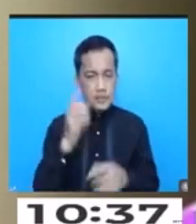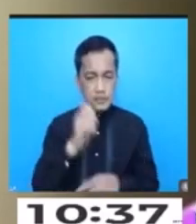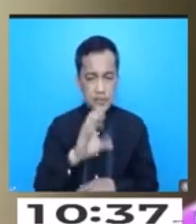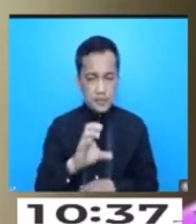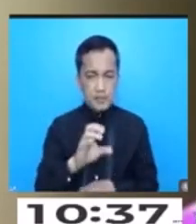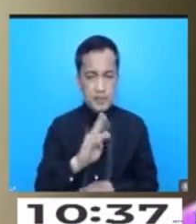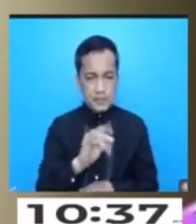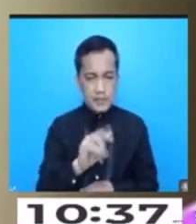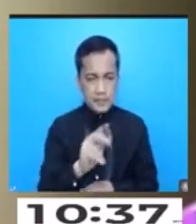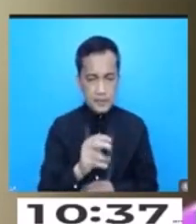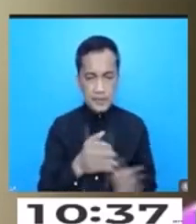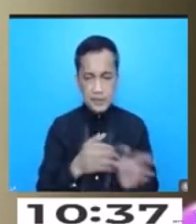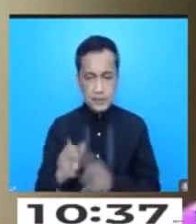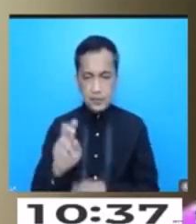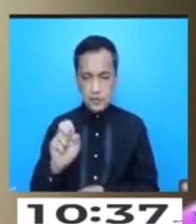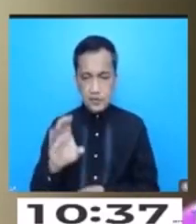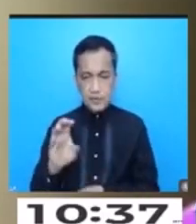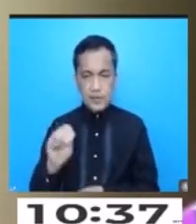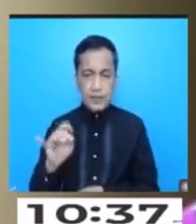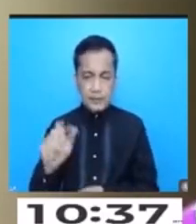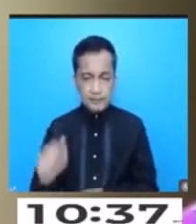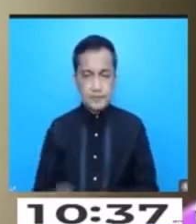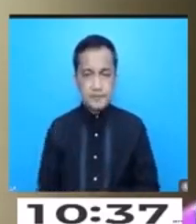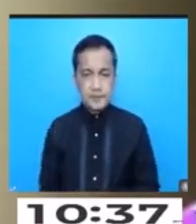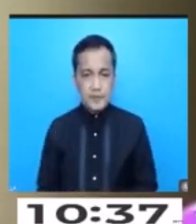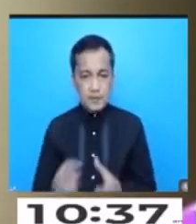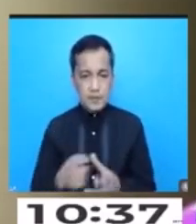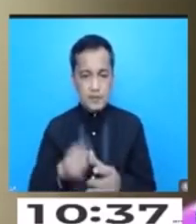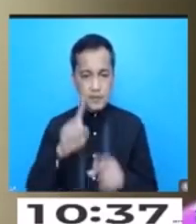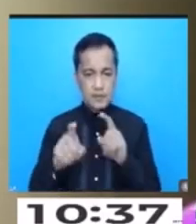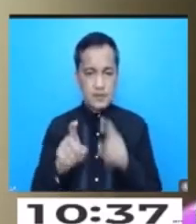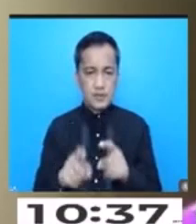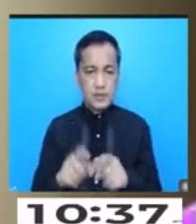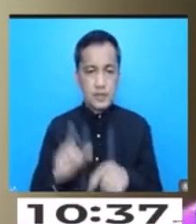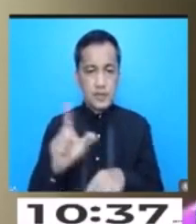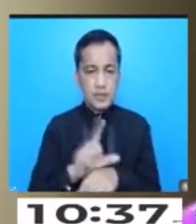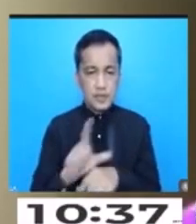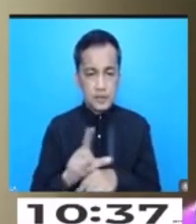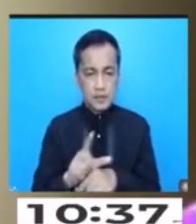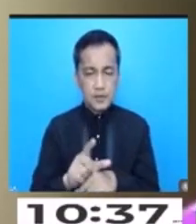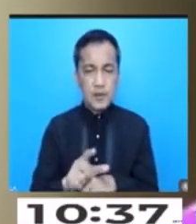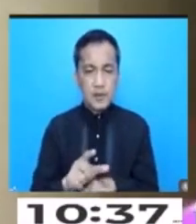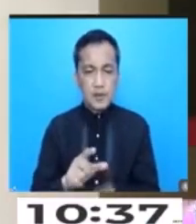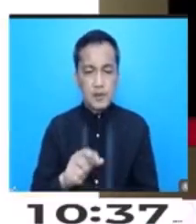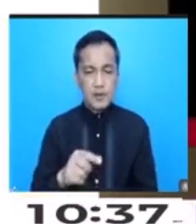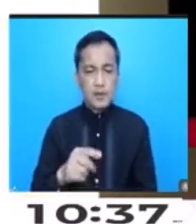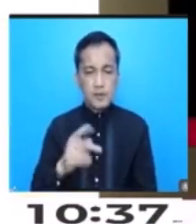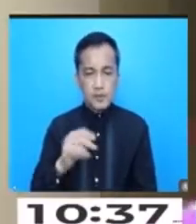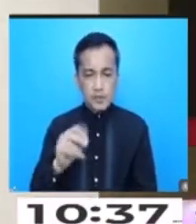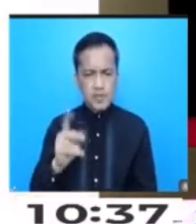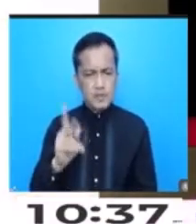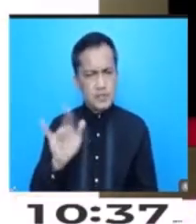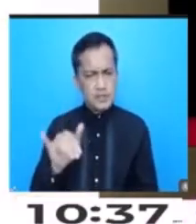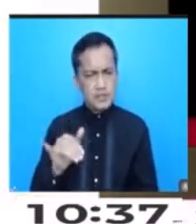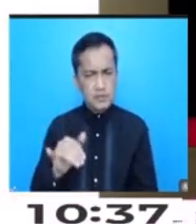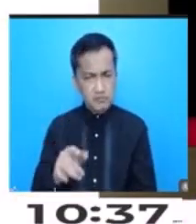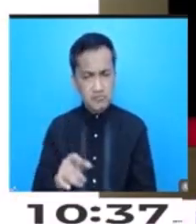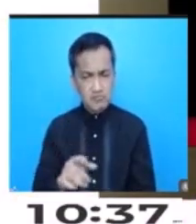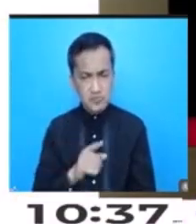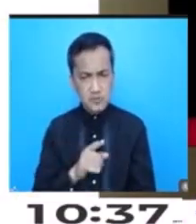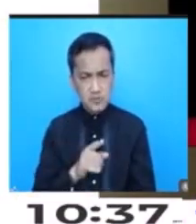question, labor productivity, NS and Secretary, is it enough to merit a wage